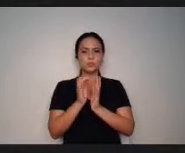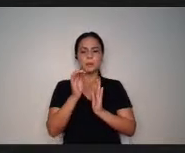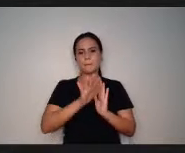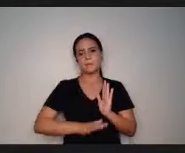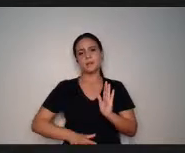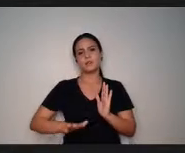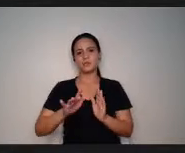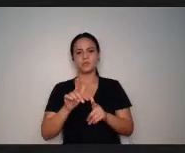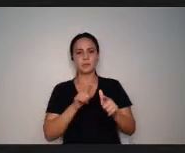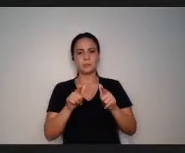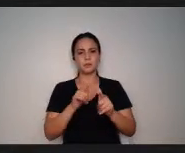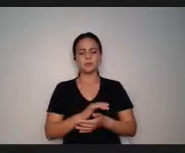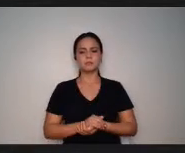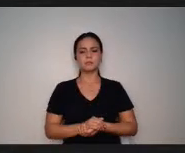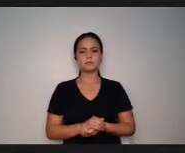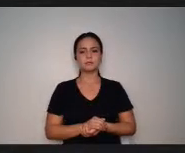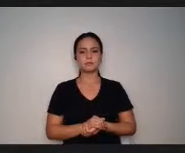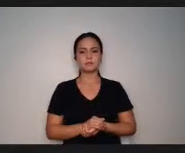Oops.